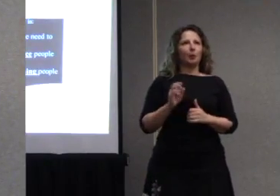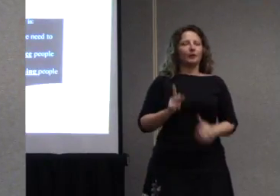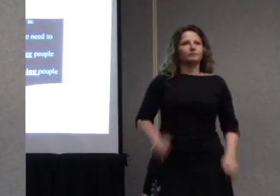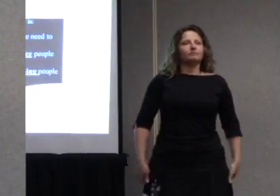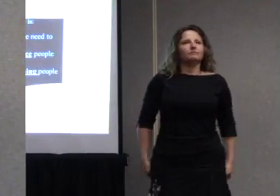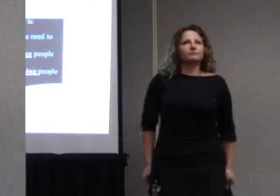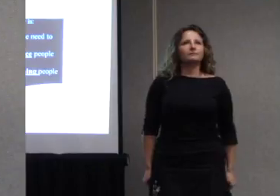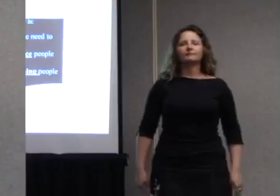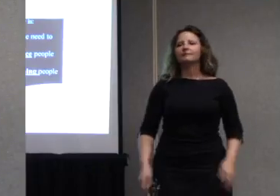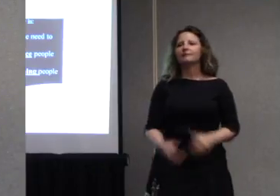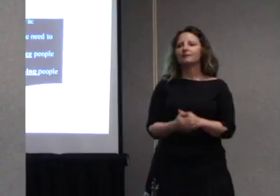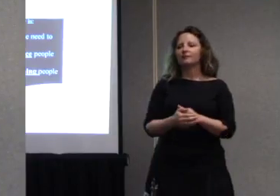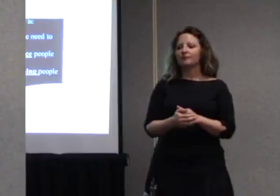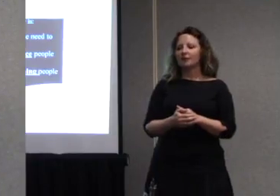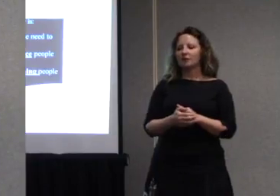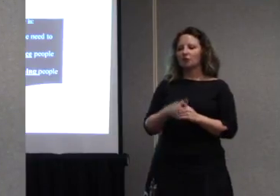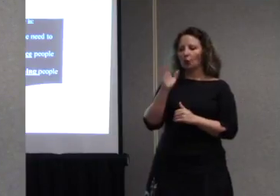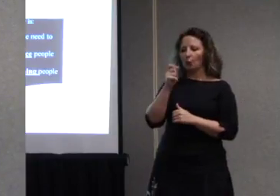Okay.